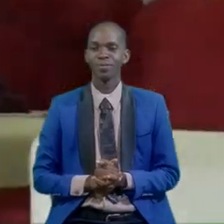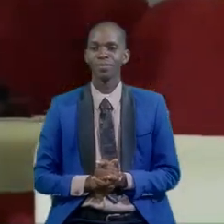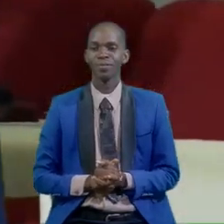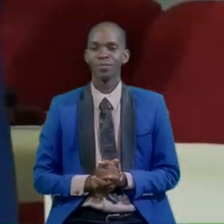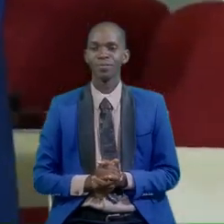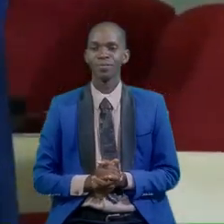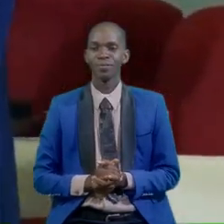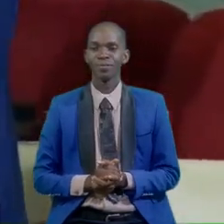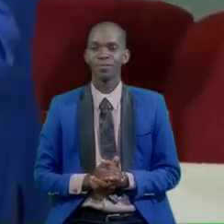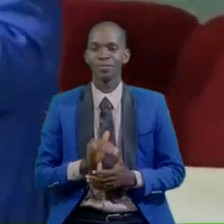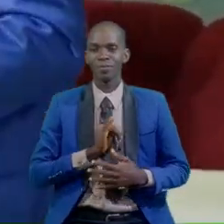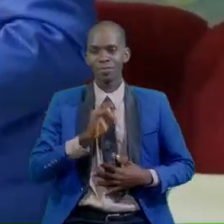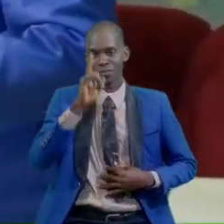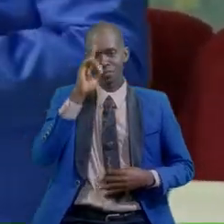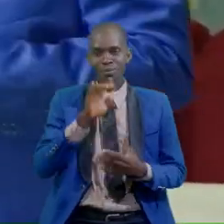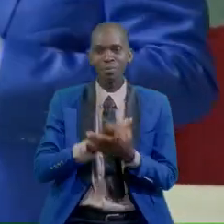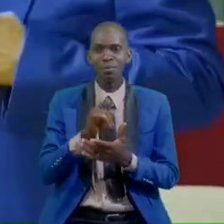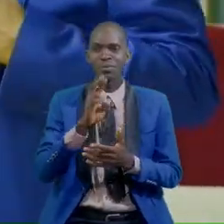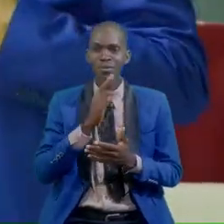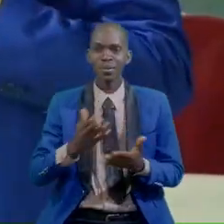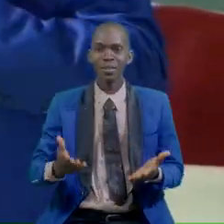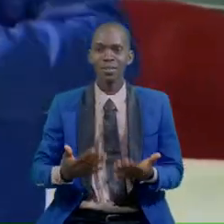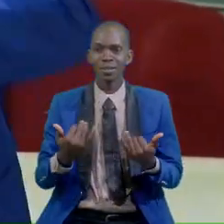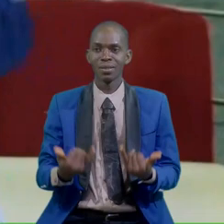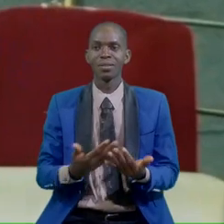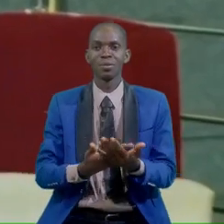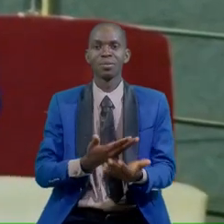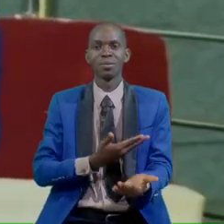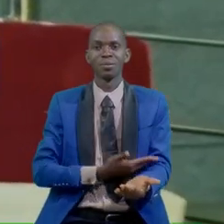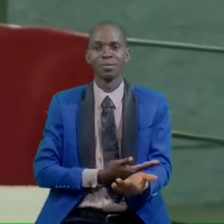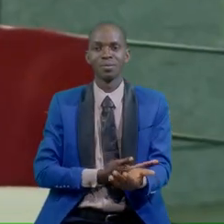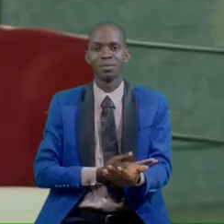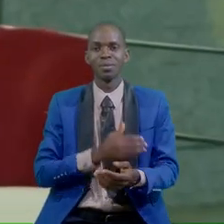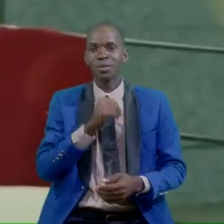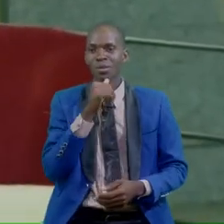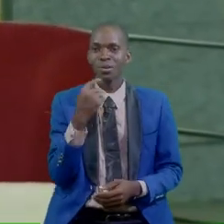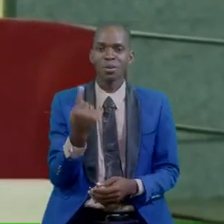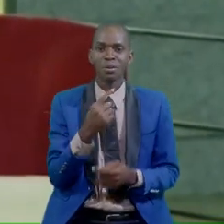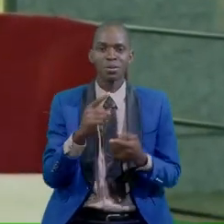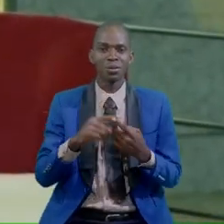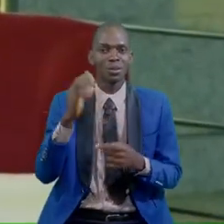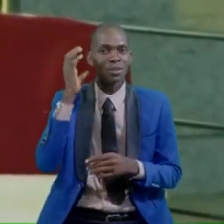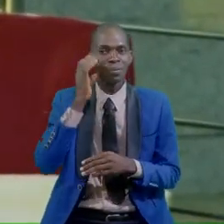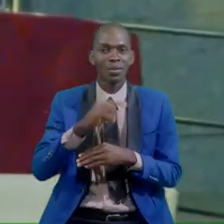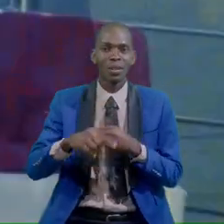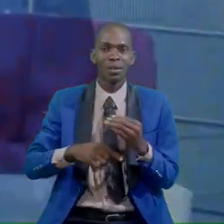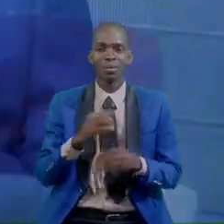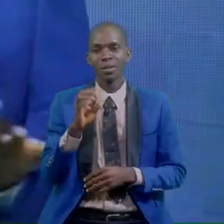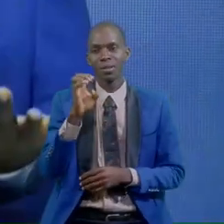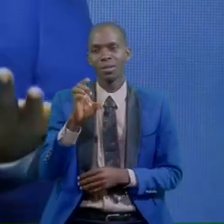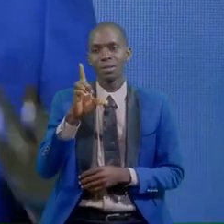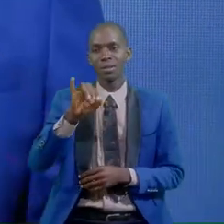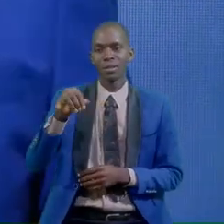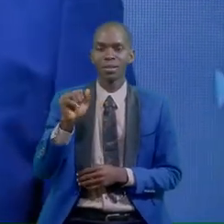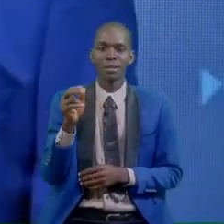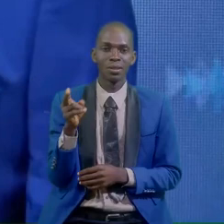I believe you are here this morning, not just to hear about Elijah, not